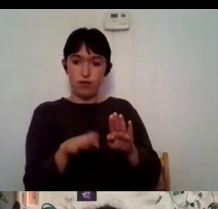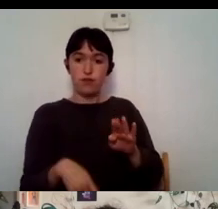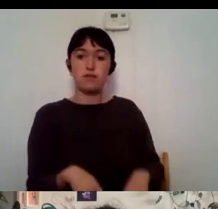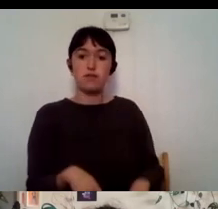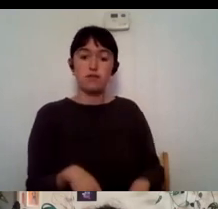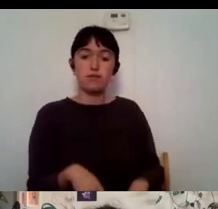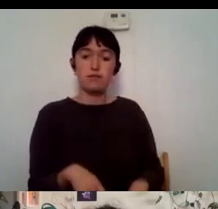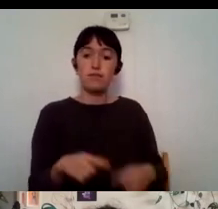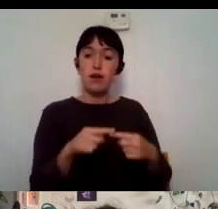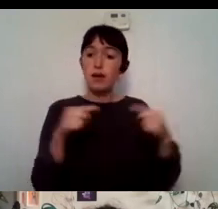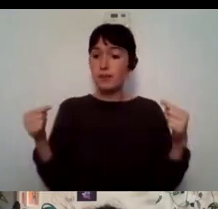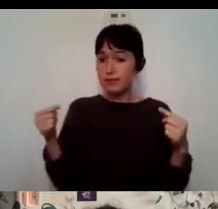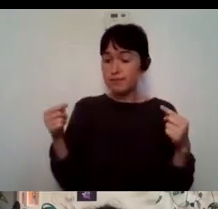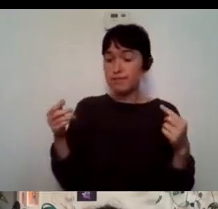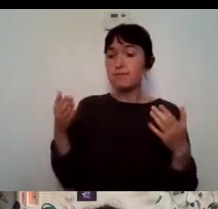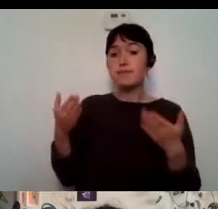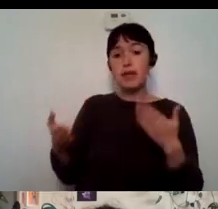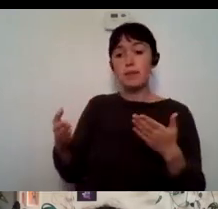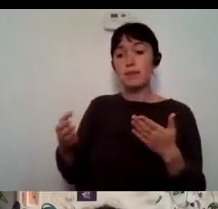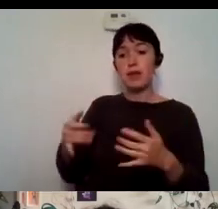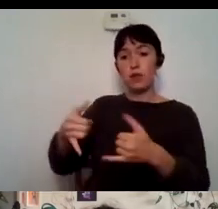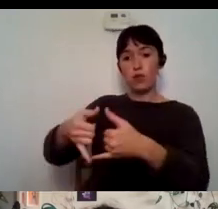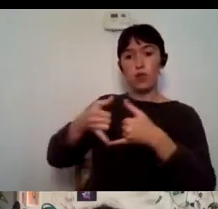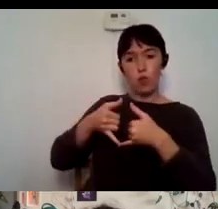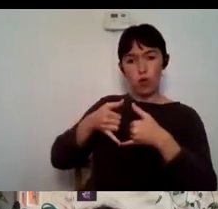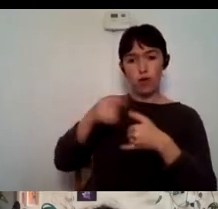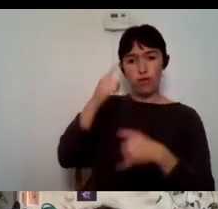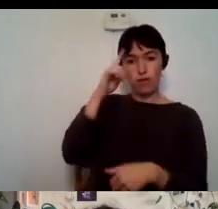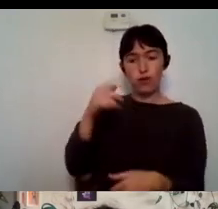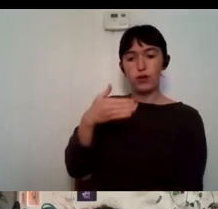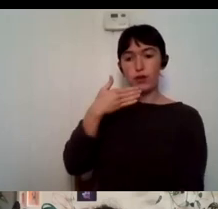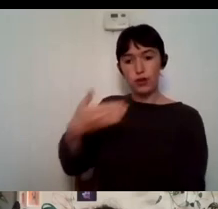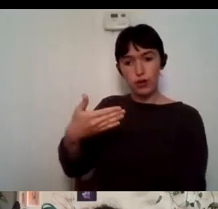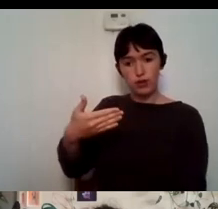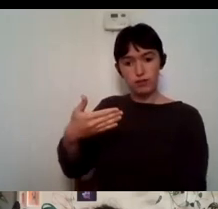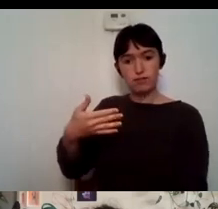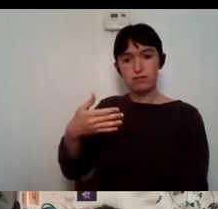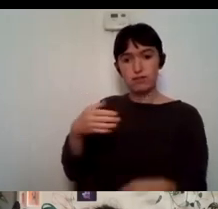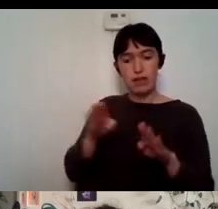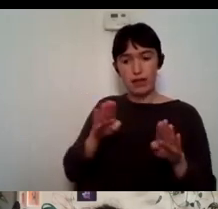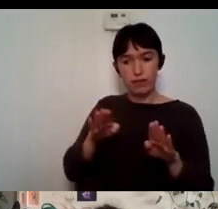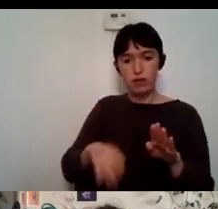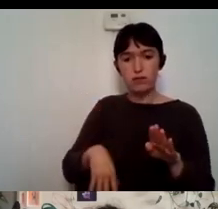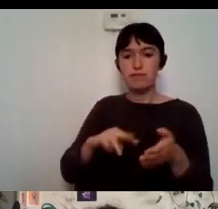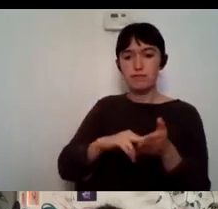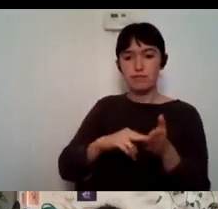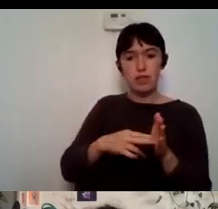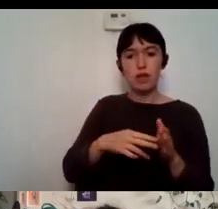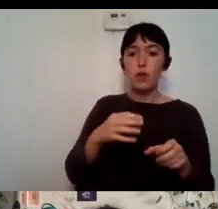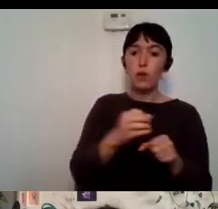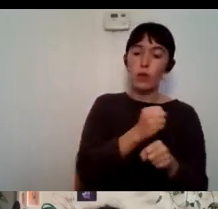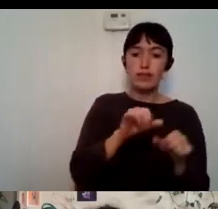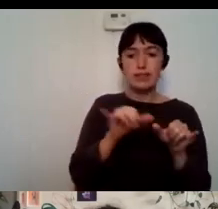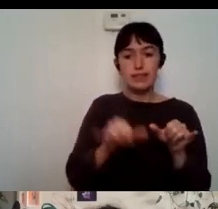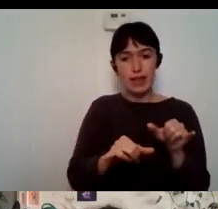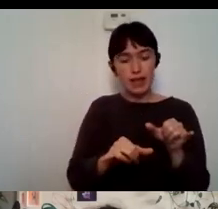Alternatively, you might be rewarded for good behavior. This is known as win-stay. So every time you get a 10 out of 10 on a test